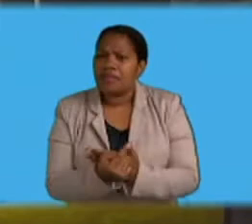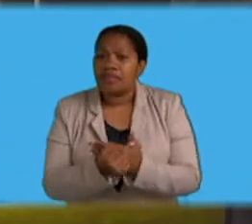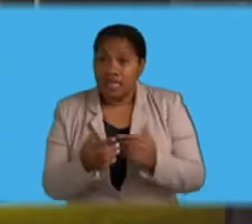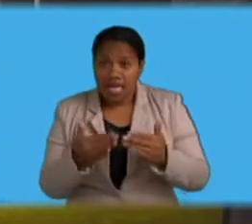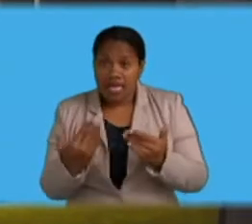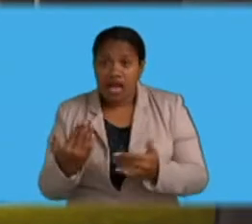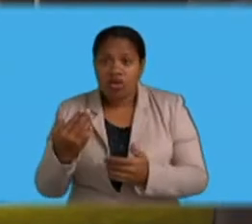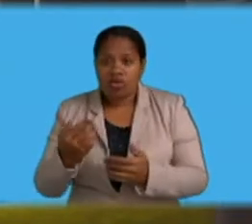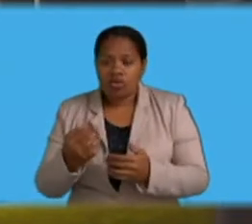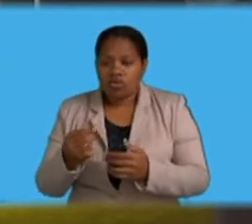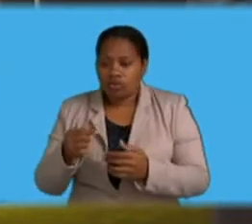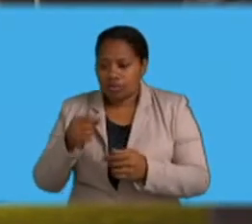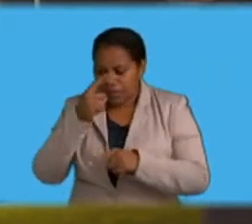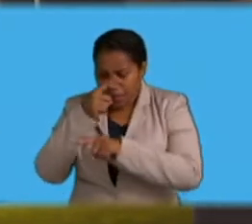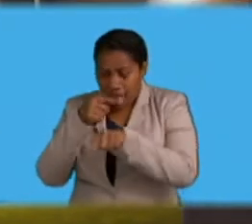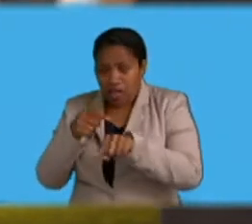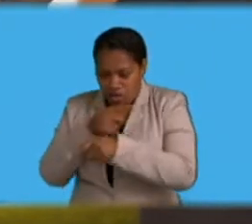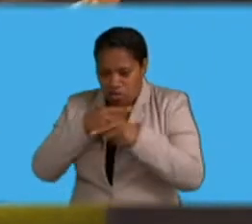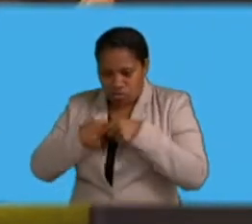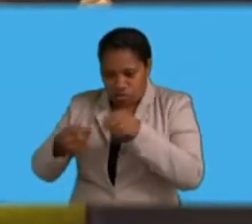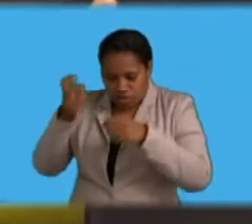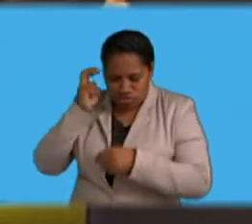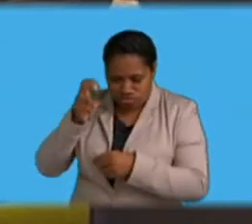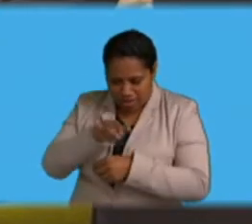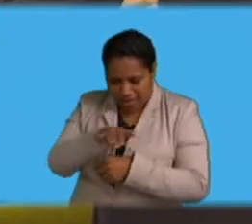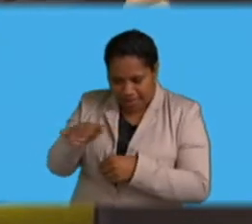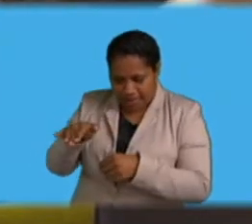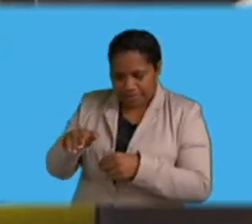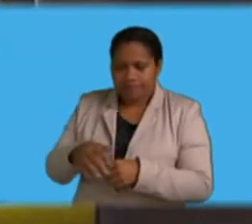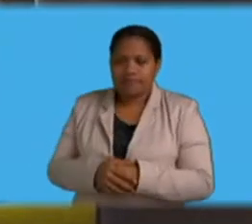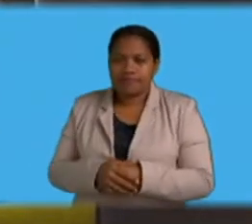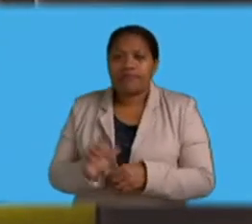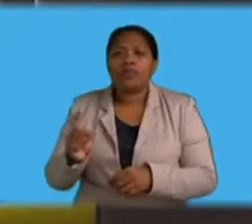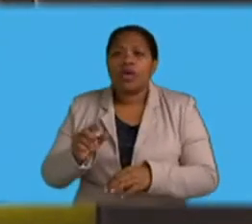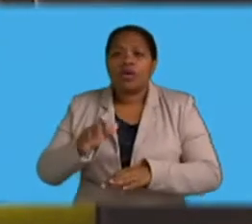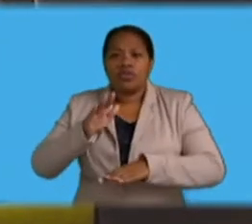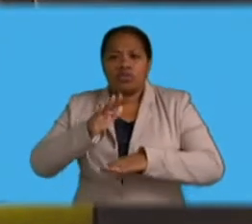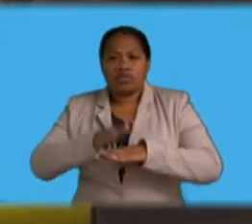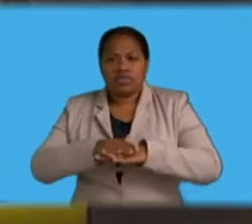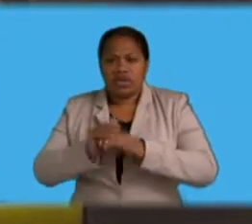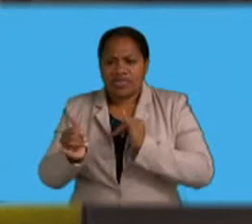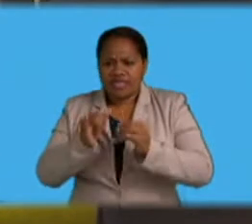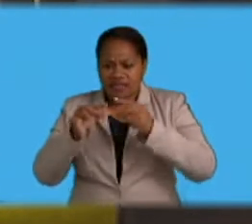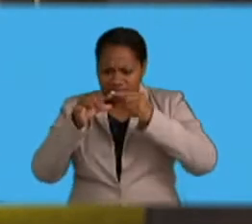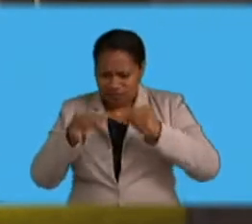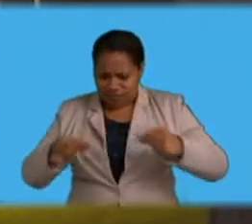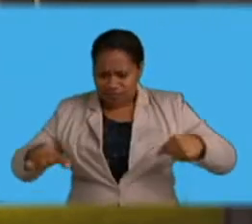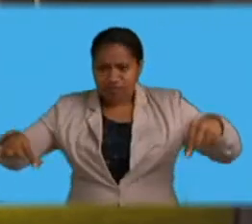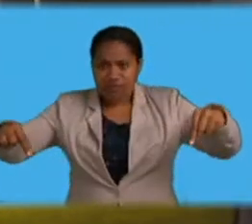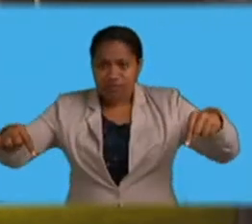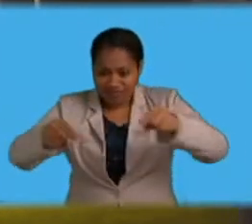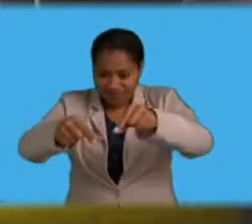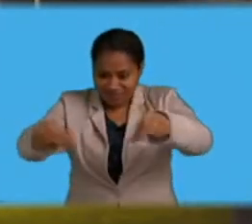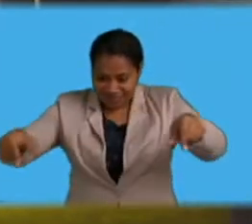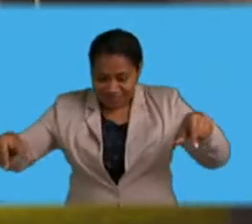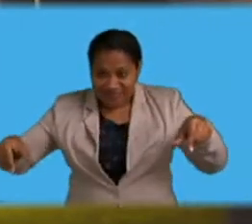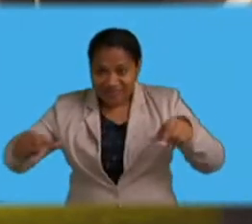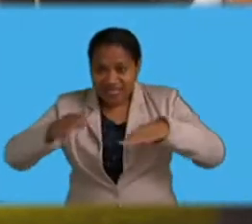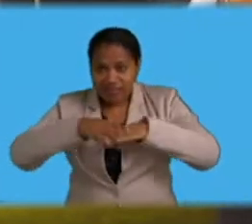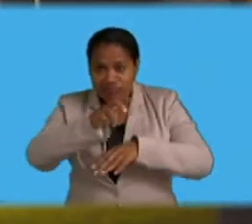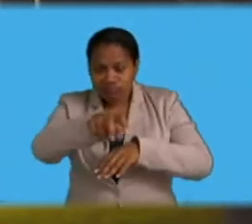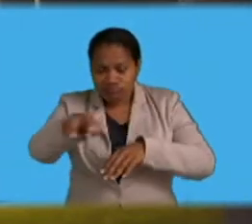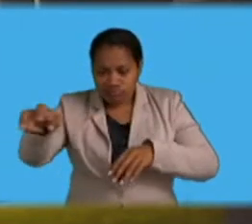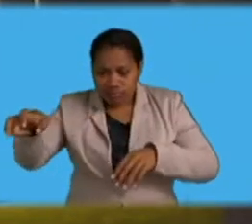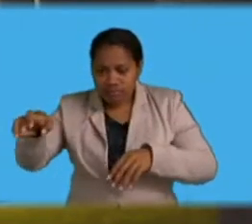training people who sit on the interview panel. We now have a system, Madam Speaker, if, for example, a person,